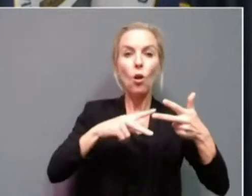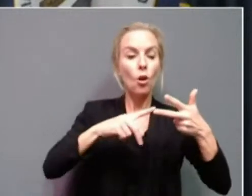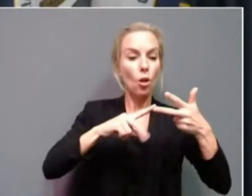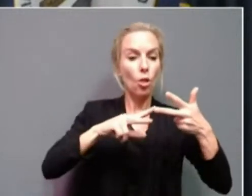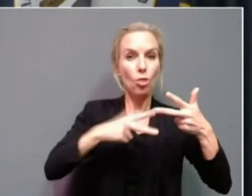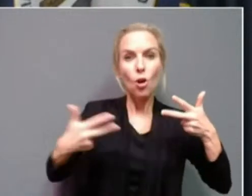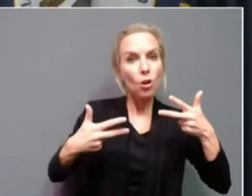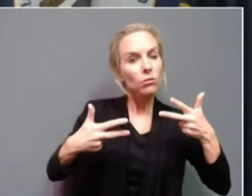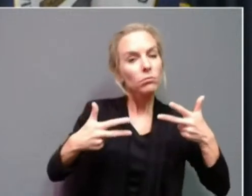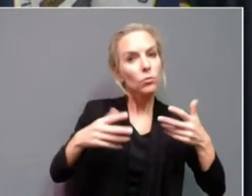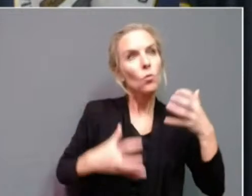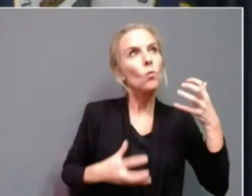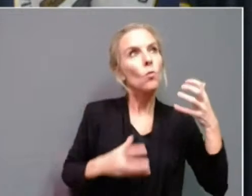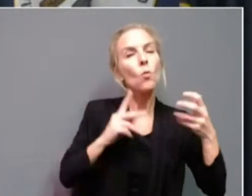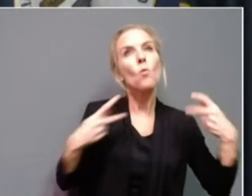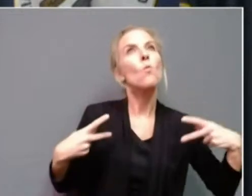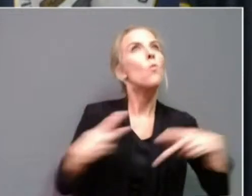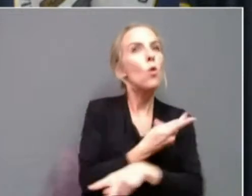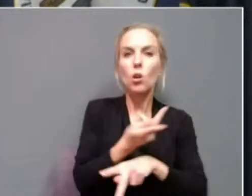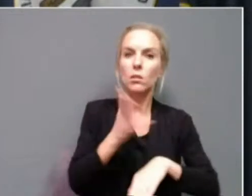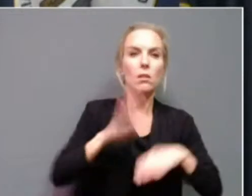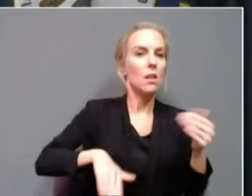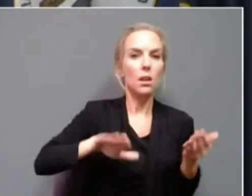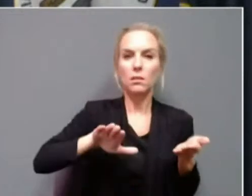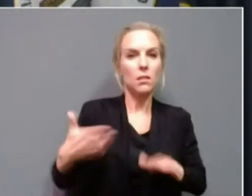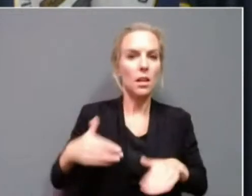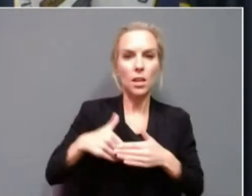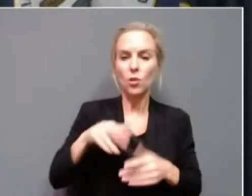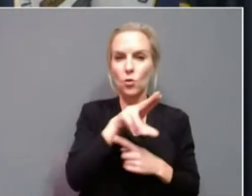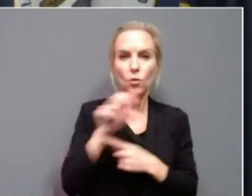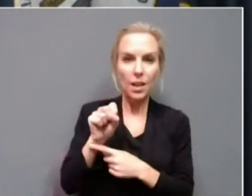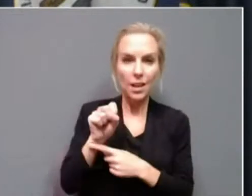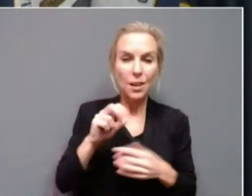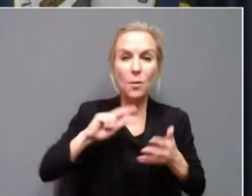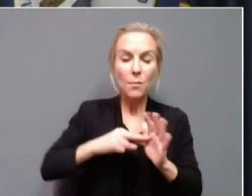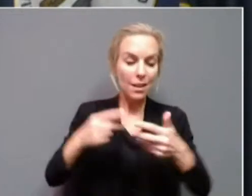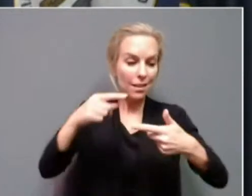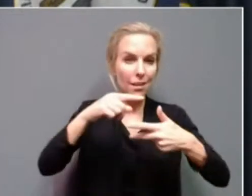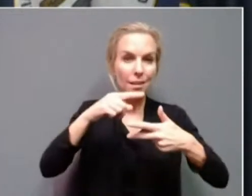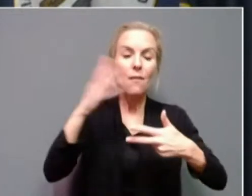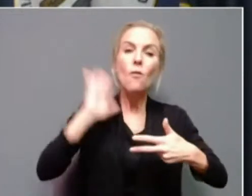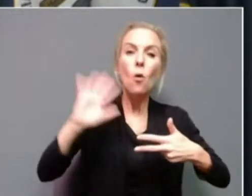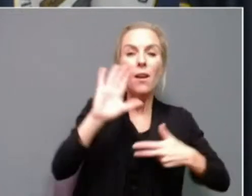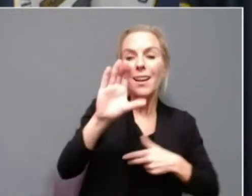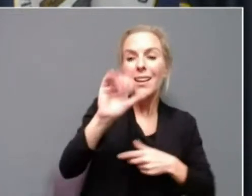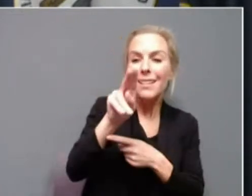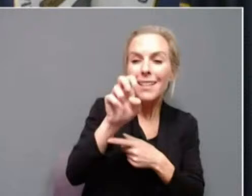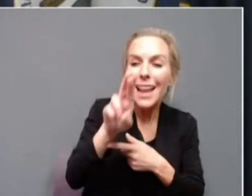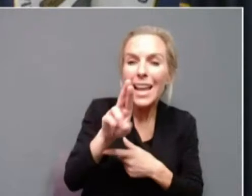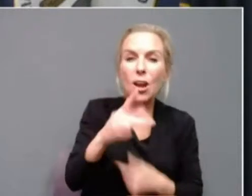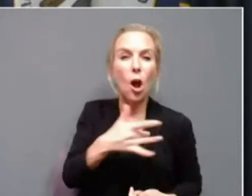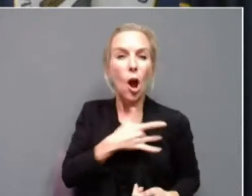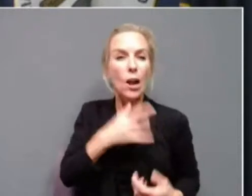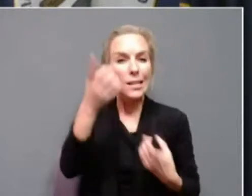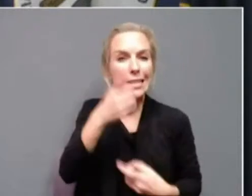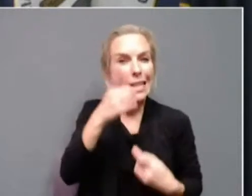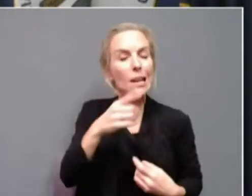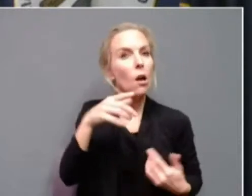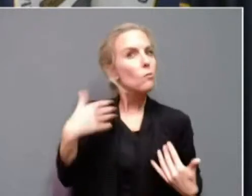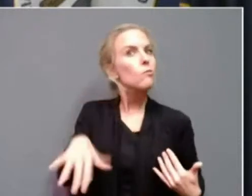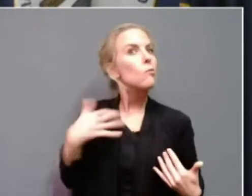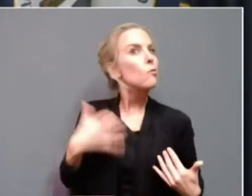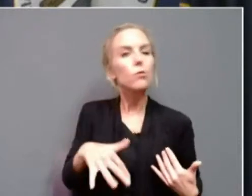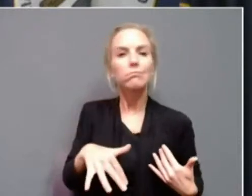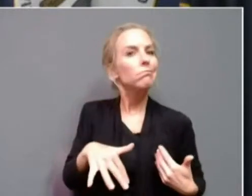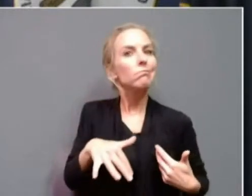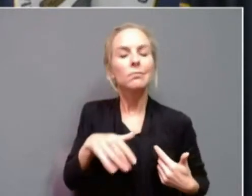that. It means it's given cancer and heart disease a run for their money. You would protect yourself from those conditions